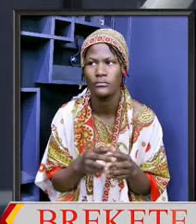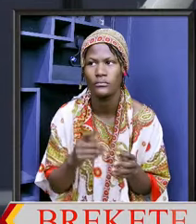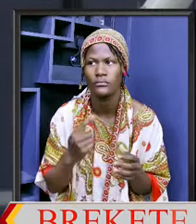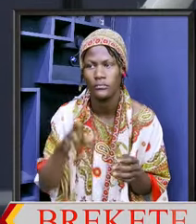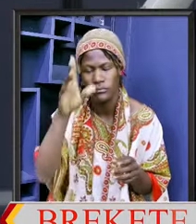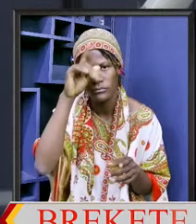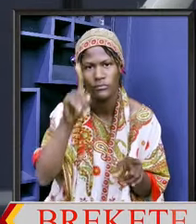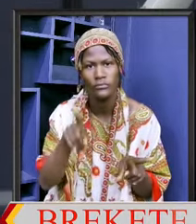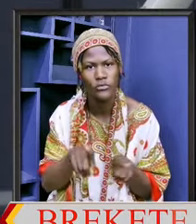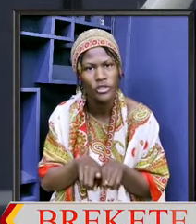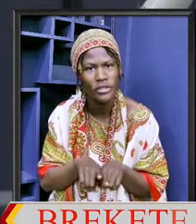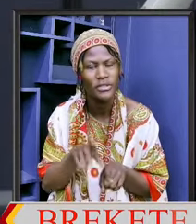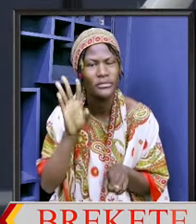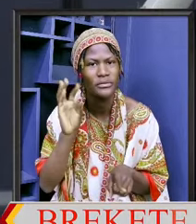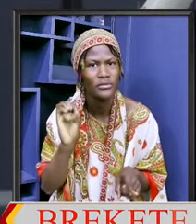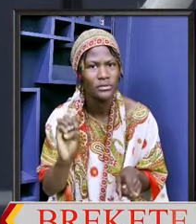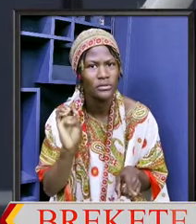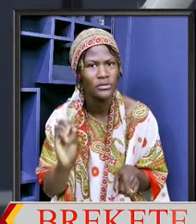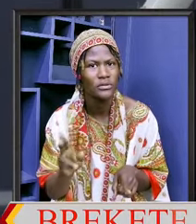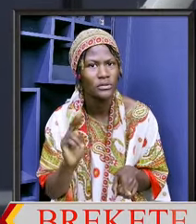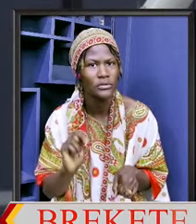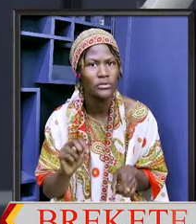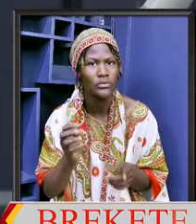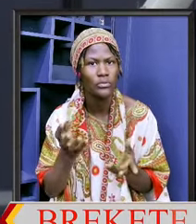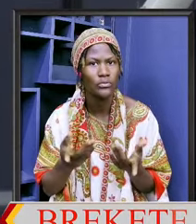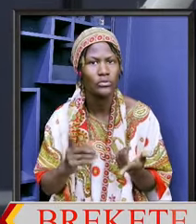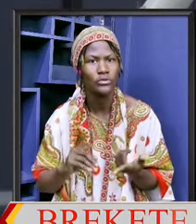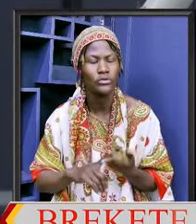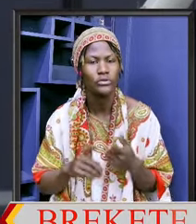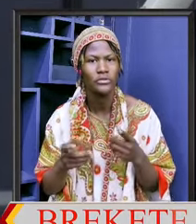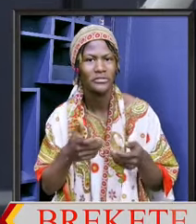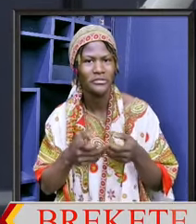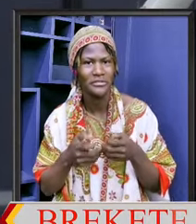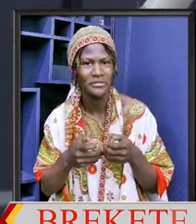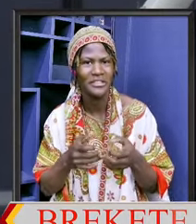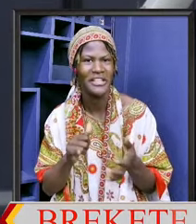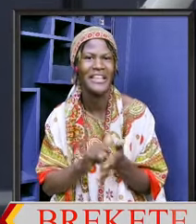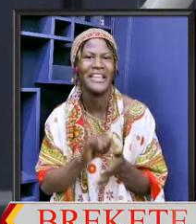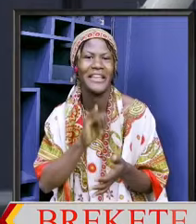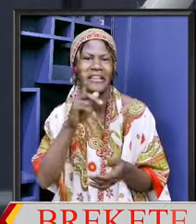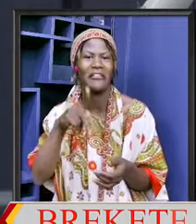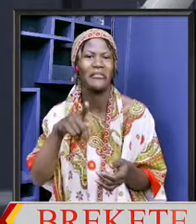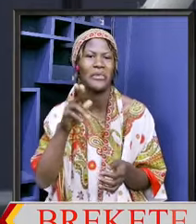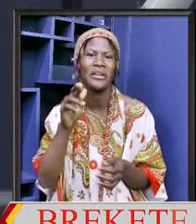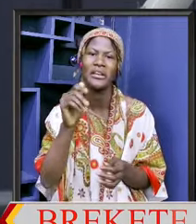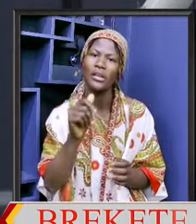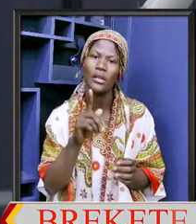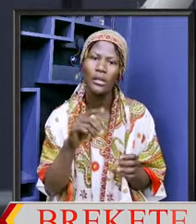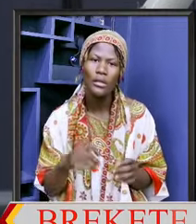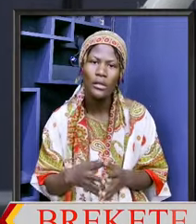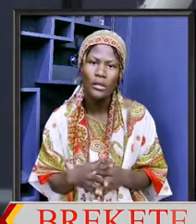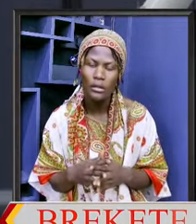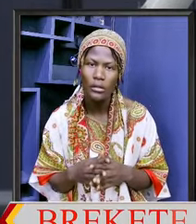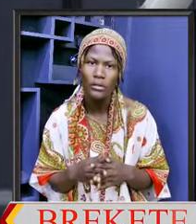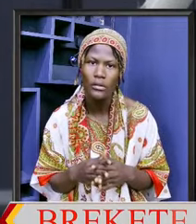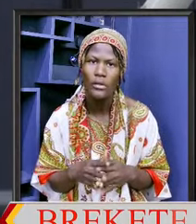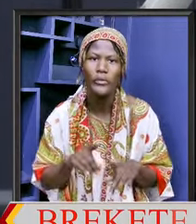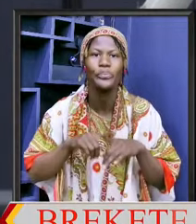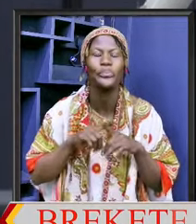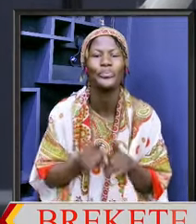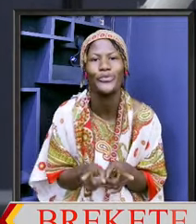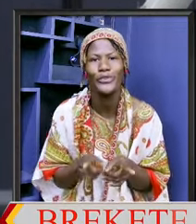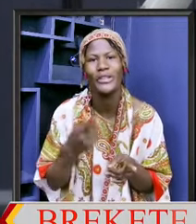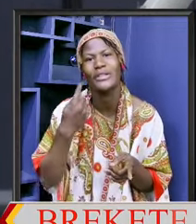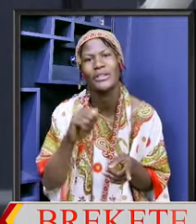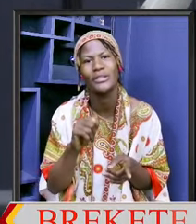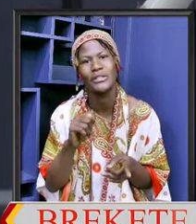police, they pin one Chatham to tell and say, na pranko. But he not allowed the brother